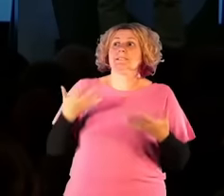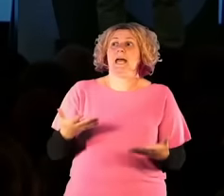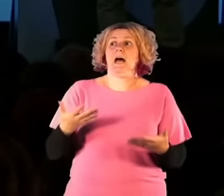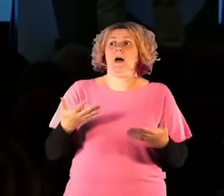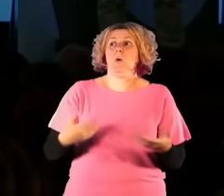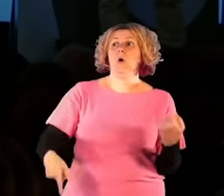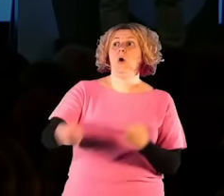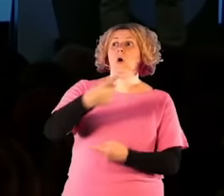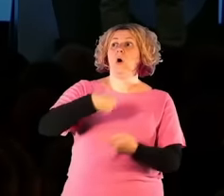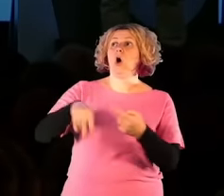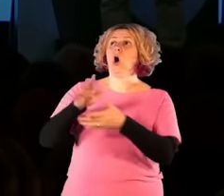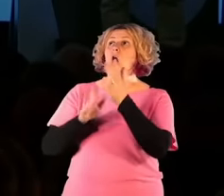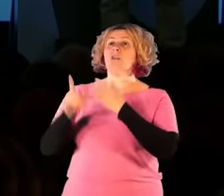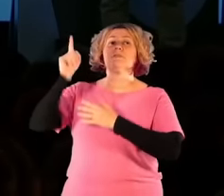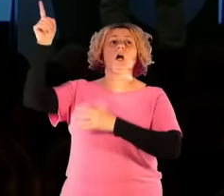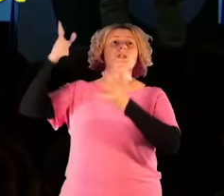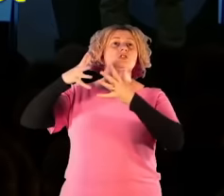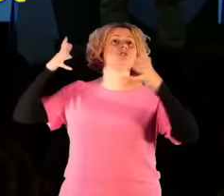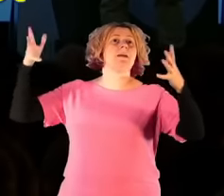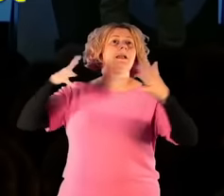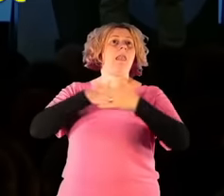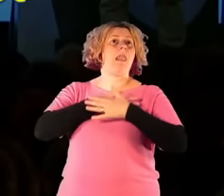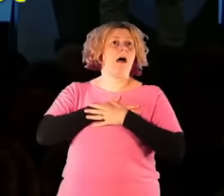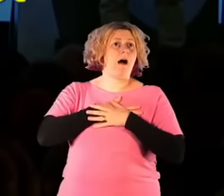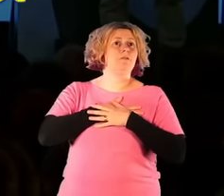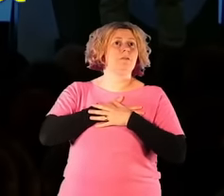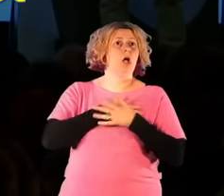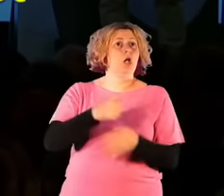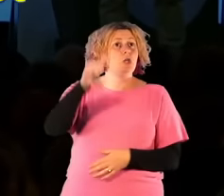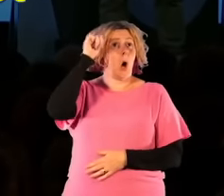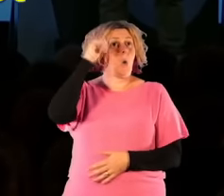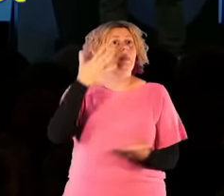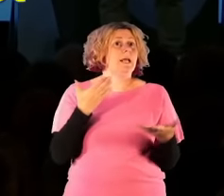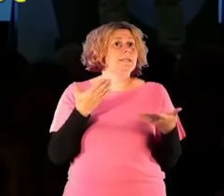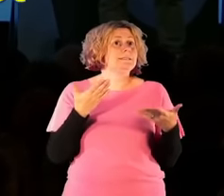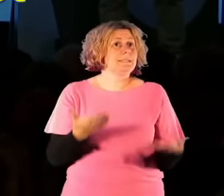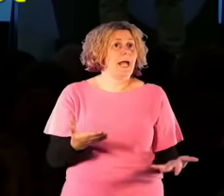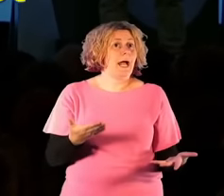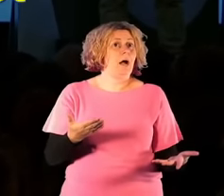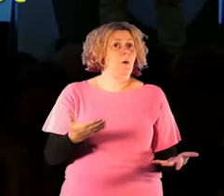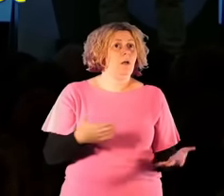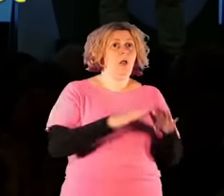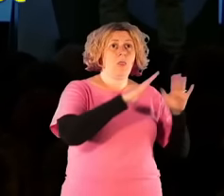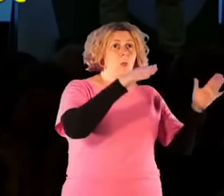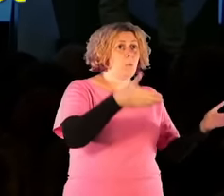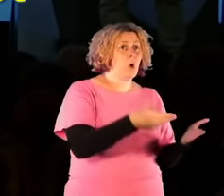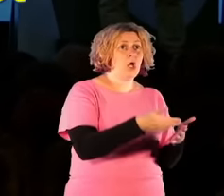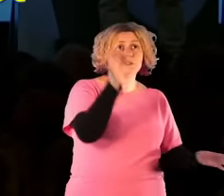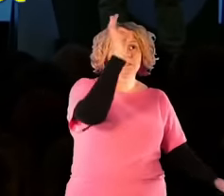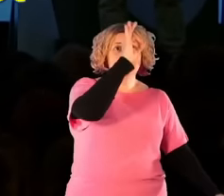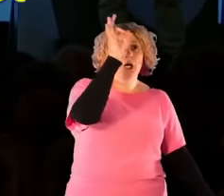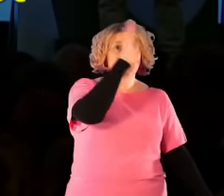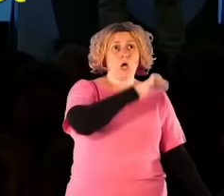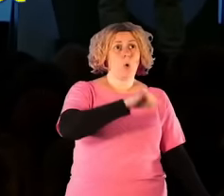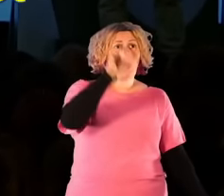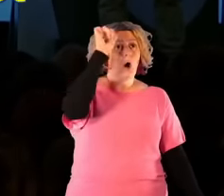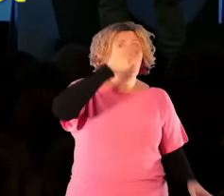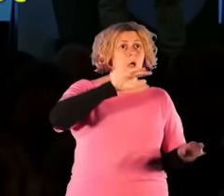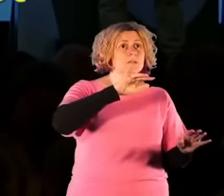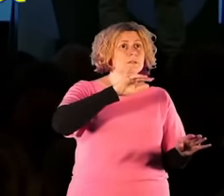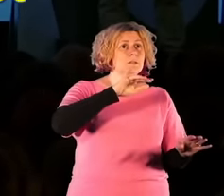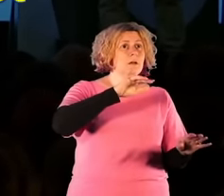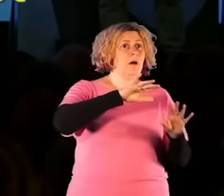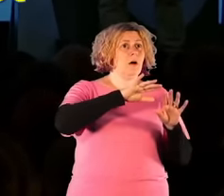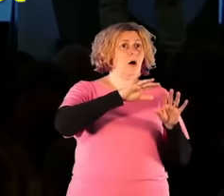us now, all of God's great love. Know this now, that the world does not know